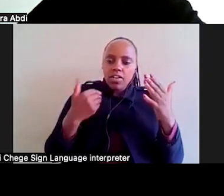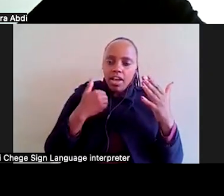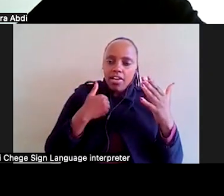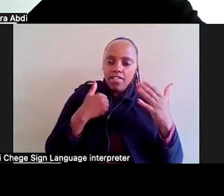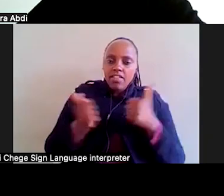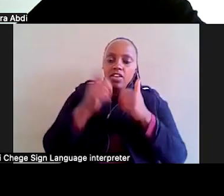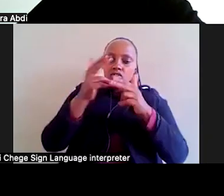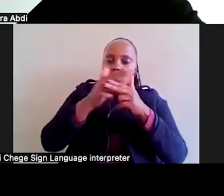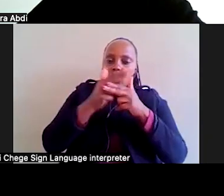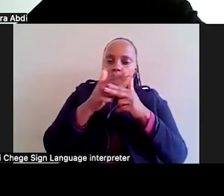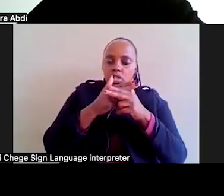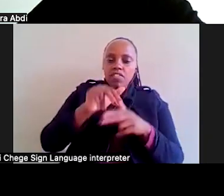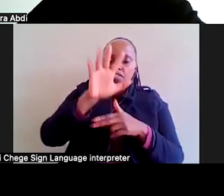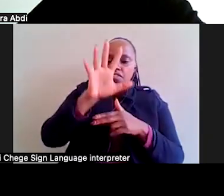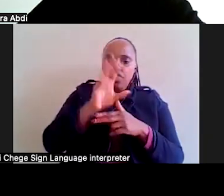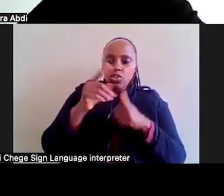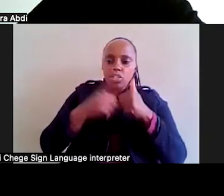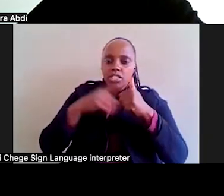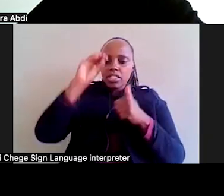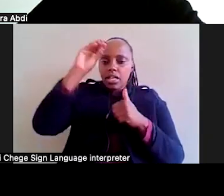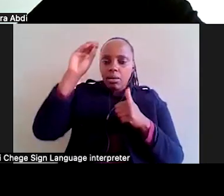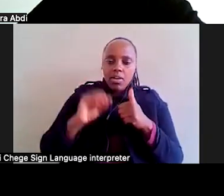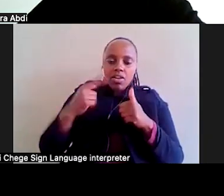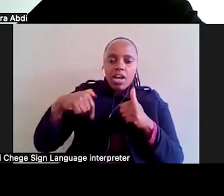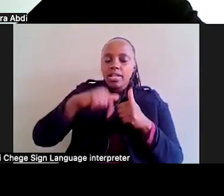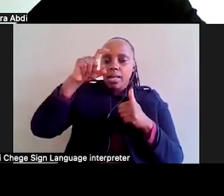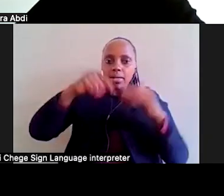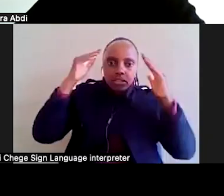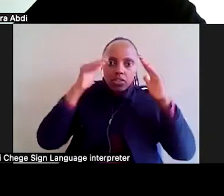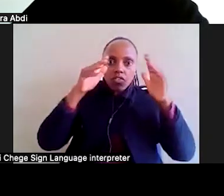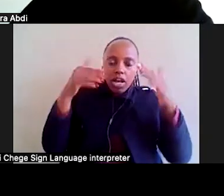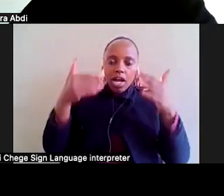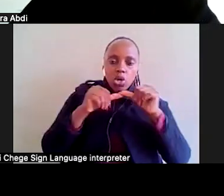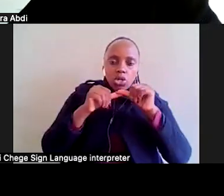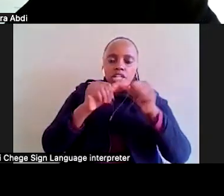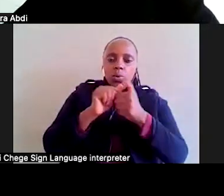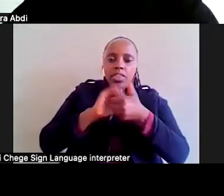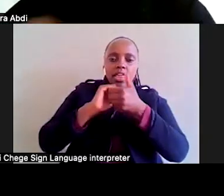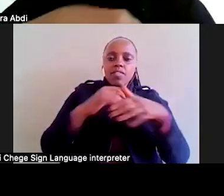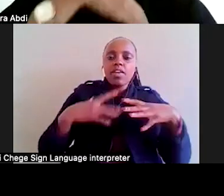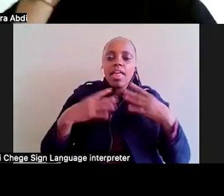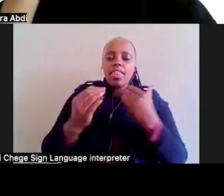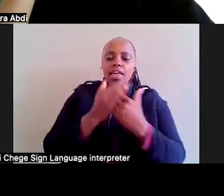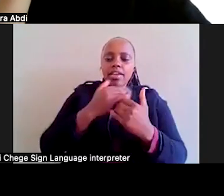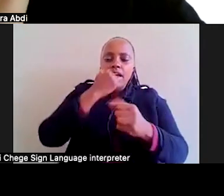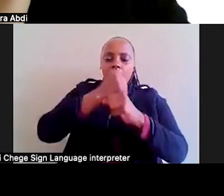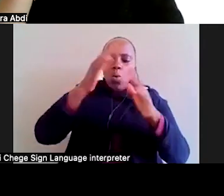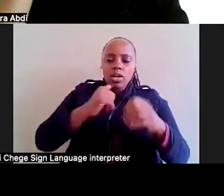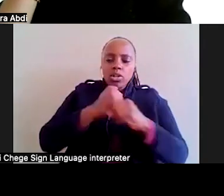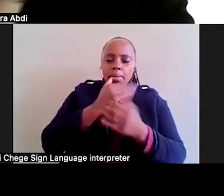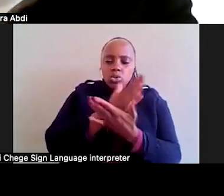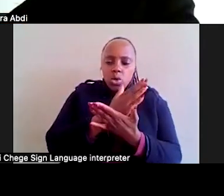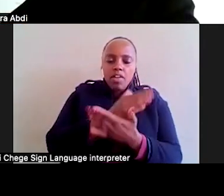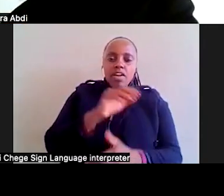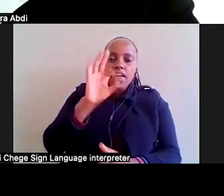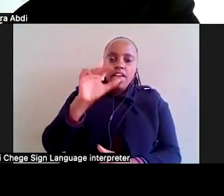soon it will be even at 50-60%. And so we really have to see how we can continue engaging with healthcare workers to make sure that FGM is